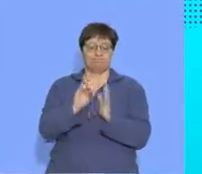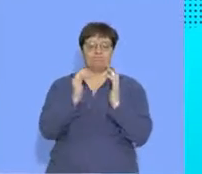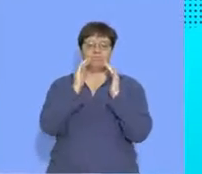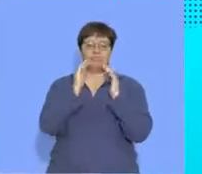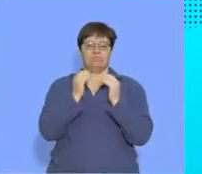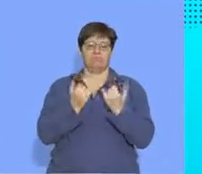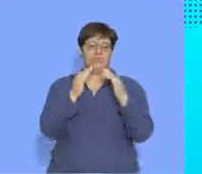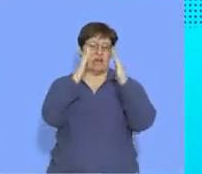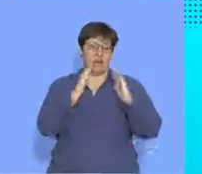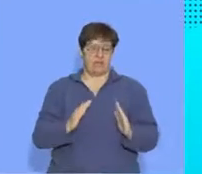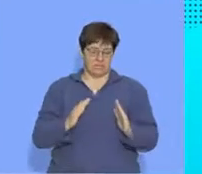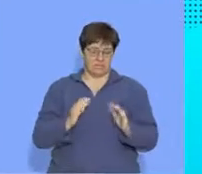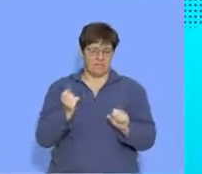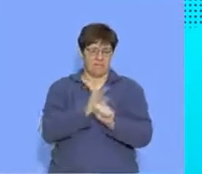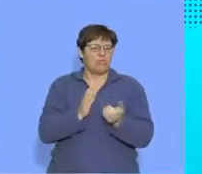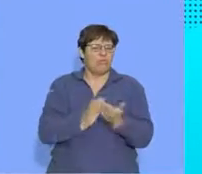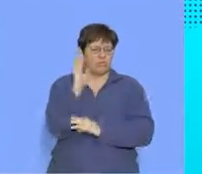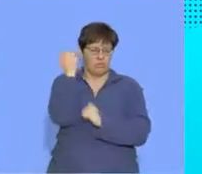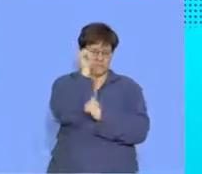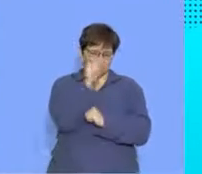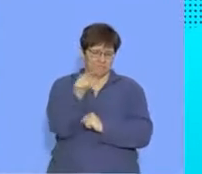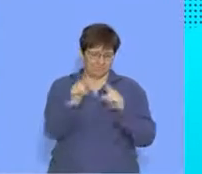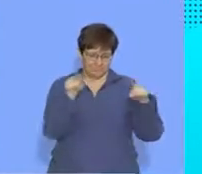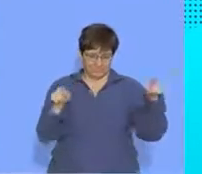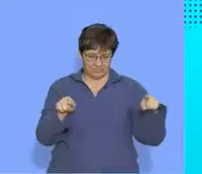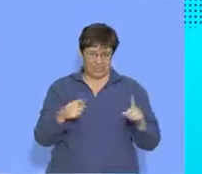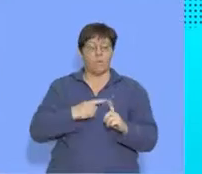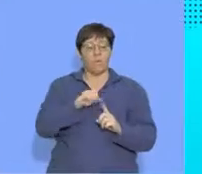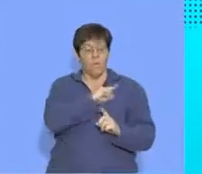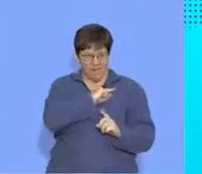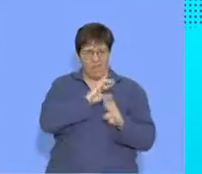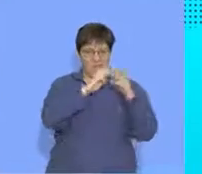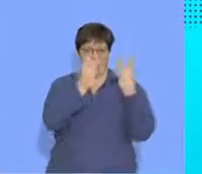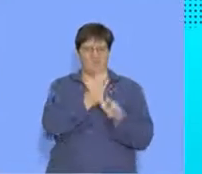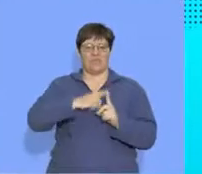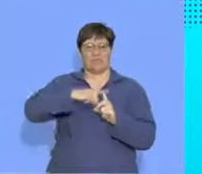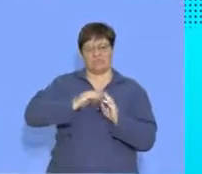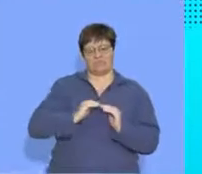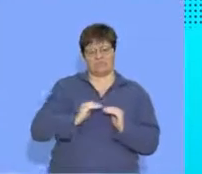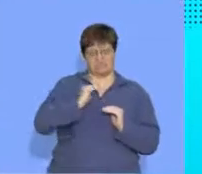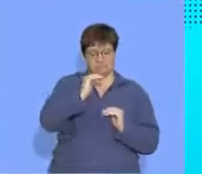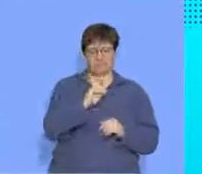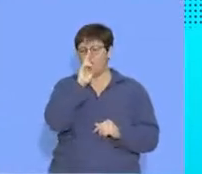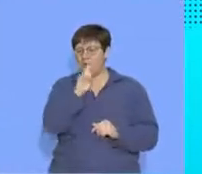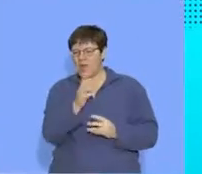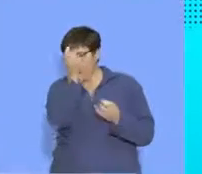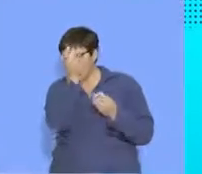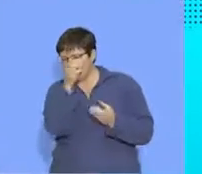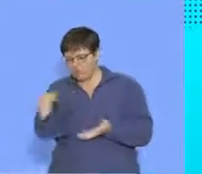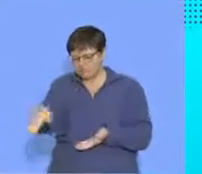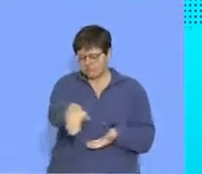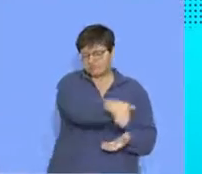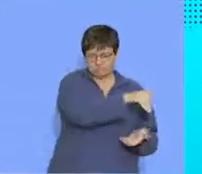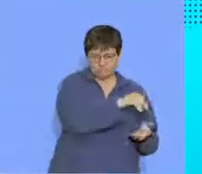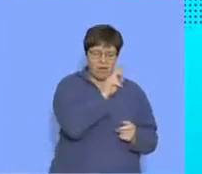of the gases that have contributed to an increased average temperature on the Earth. Let's try and have some data around that and interpret what has